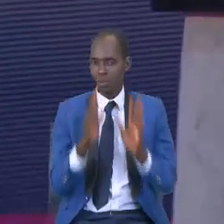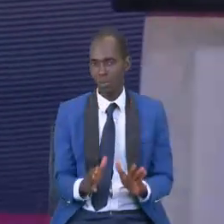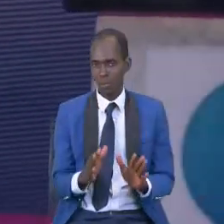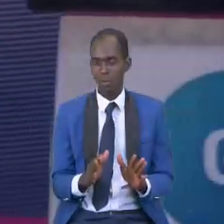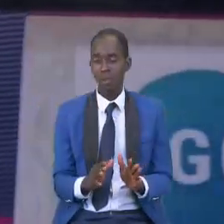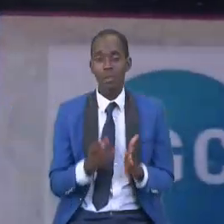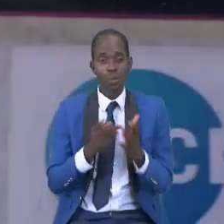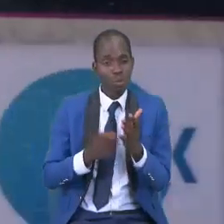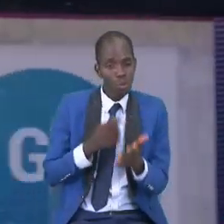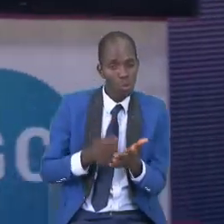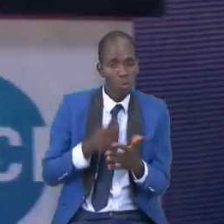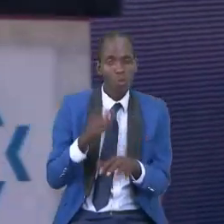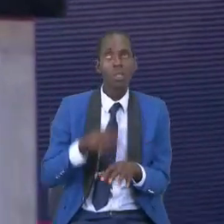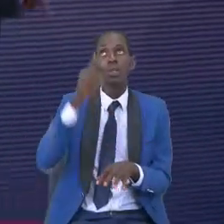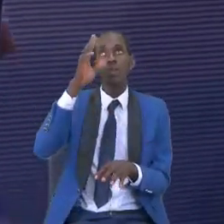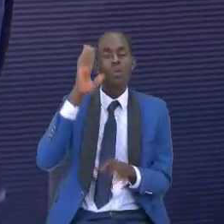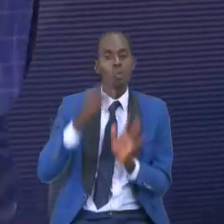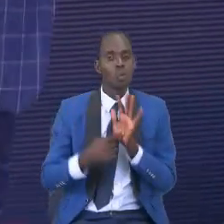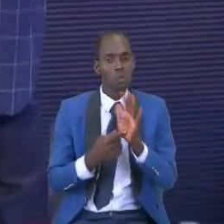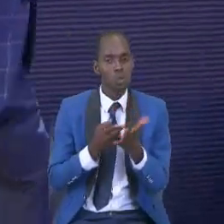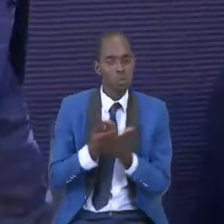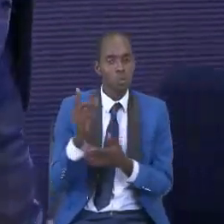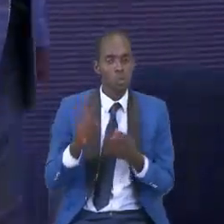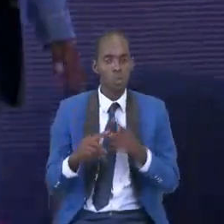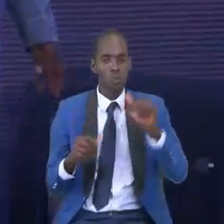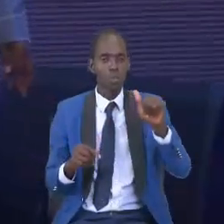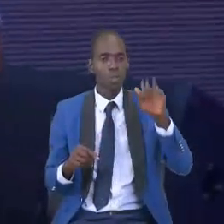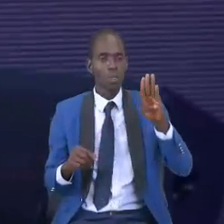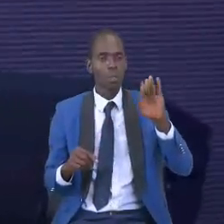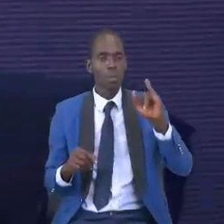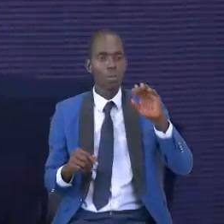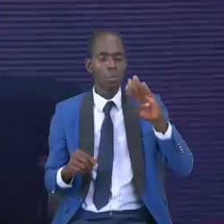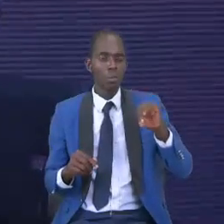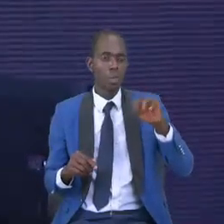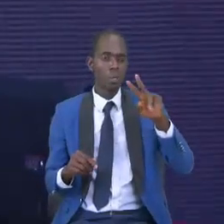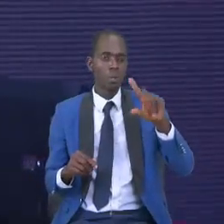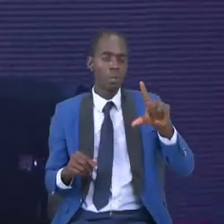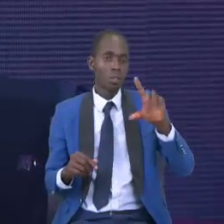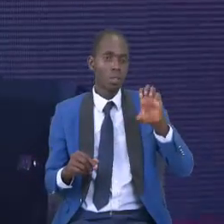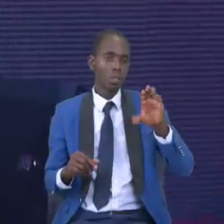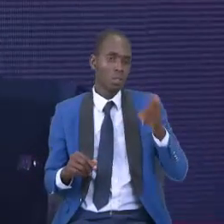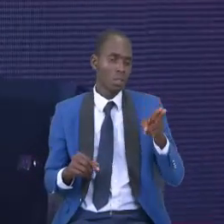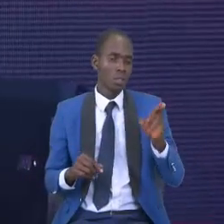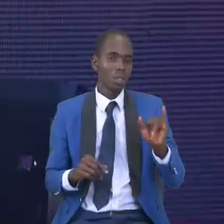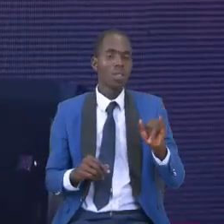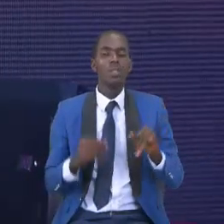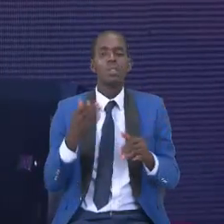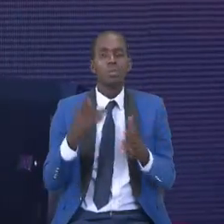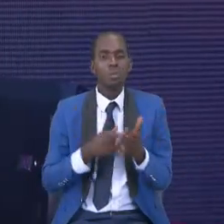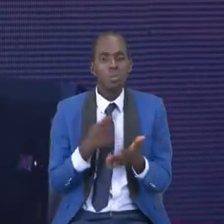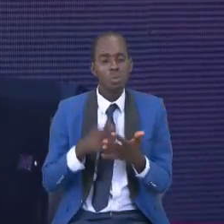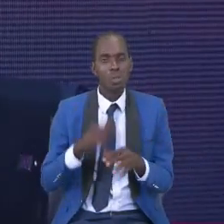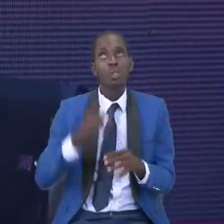times that God will reveal the truth to those magicians of Egypt. And he told Pharaoh, this is the